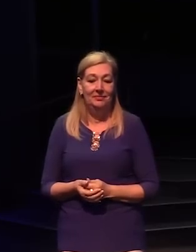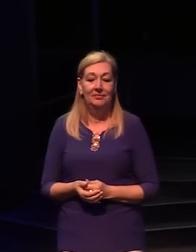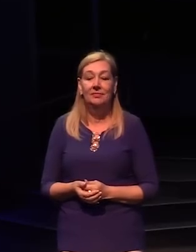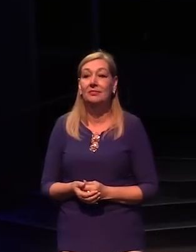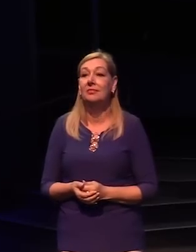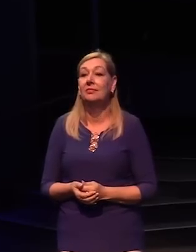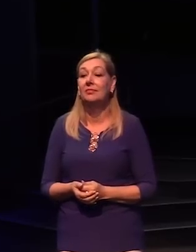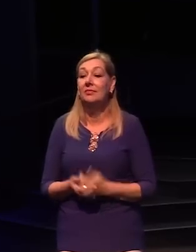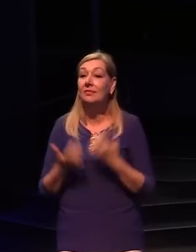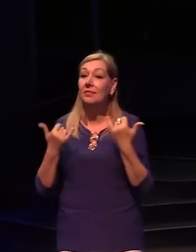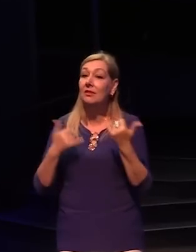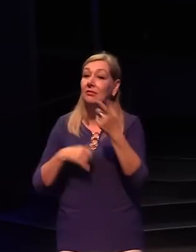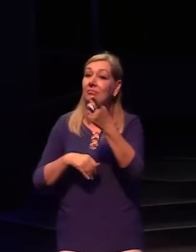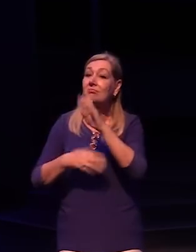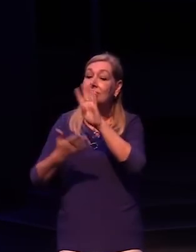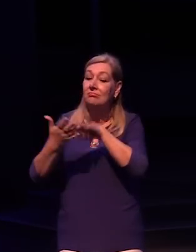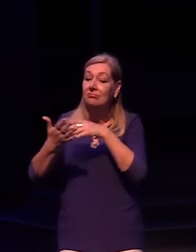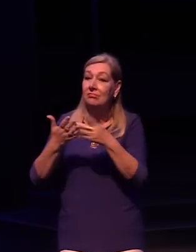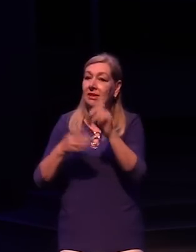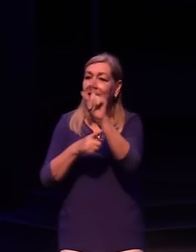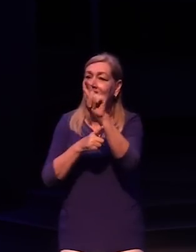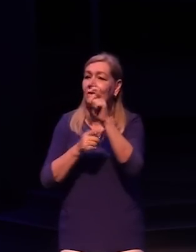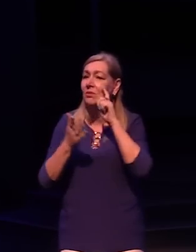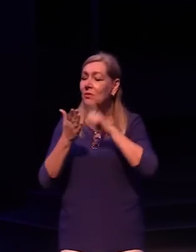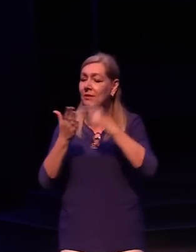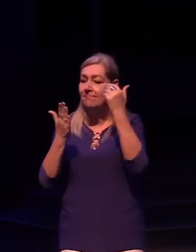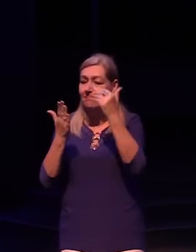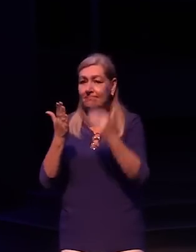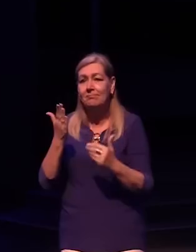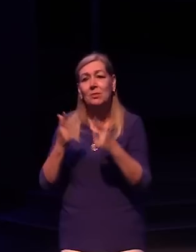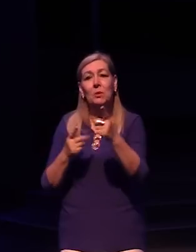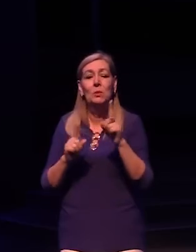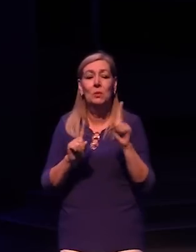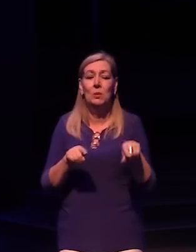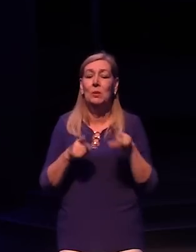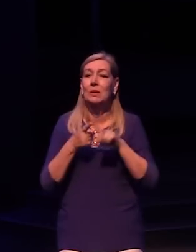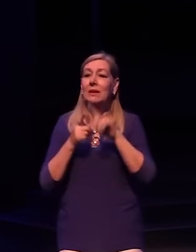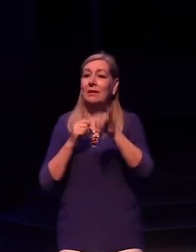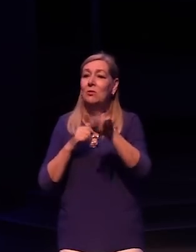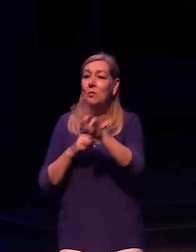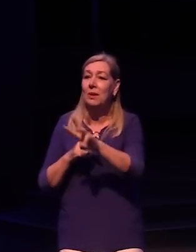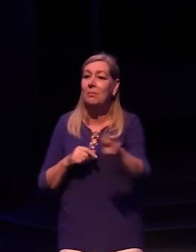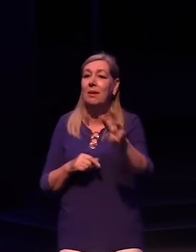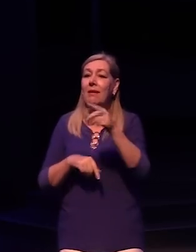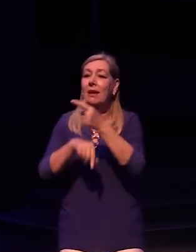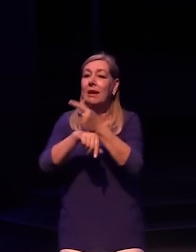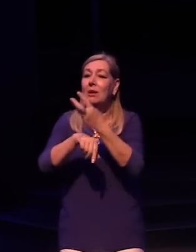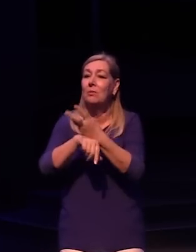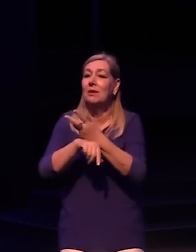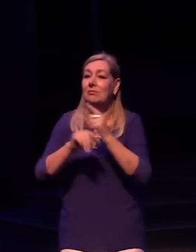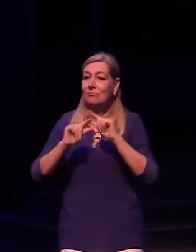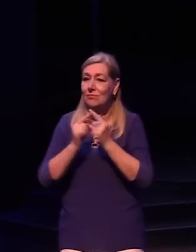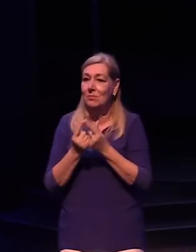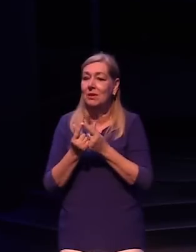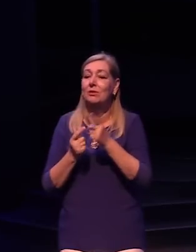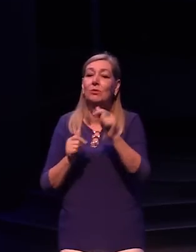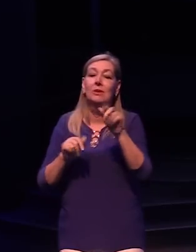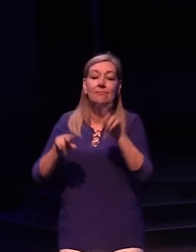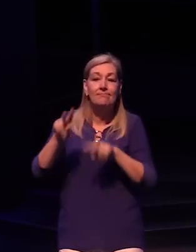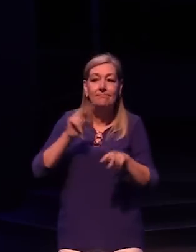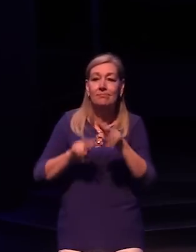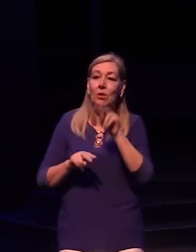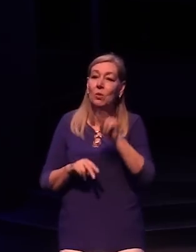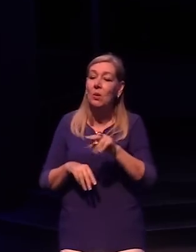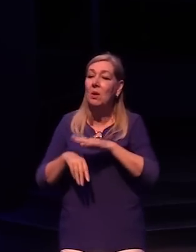Stay up to date with all that's going on. Visit gatewaypeople.com. If you'd like to join us in what God is doing in and through Gateway, you can give on